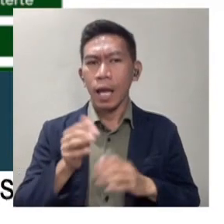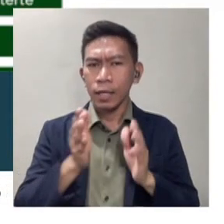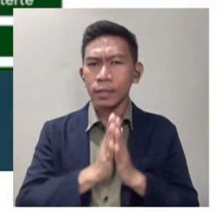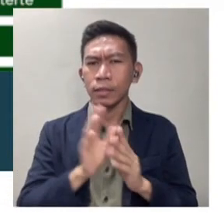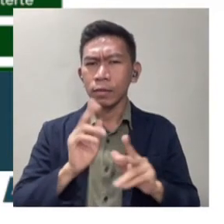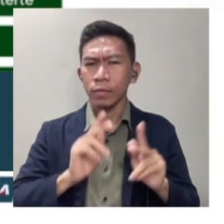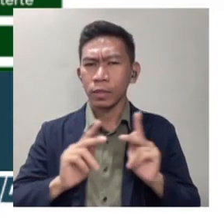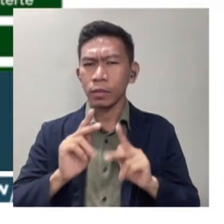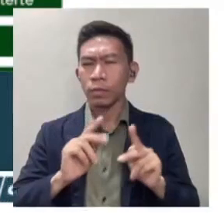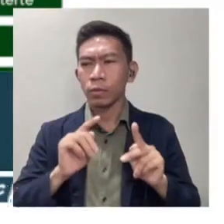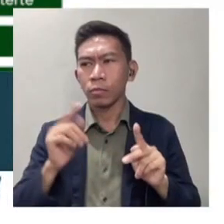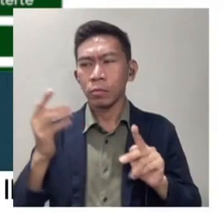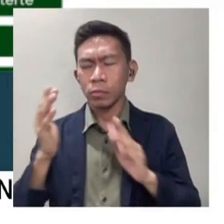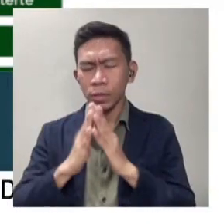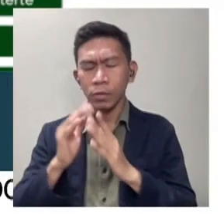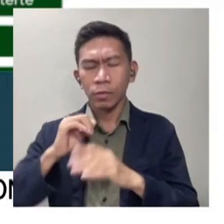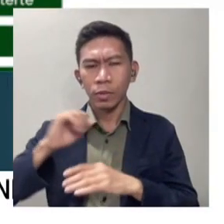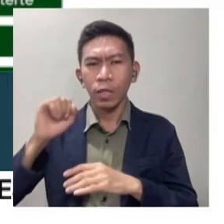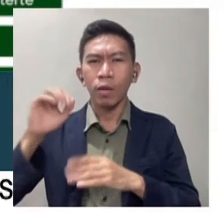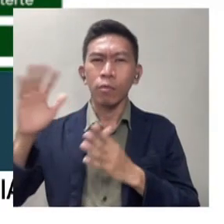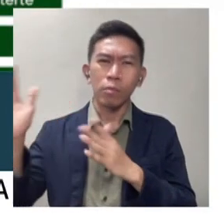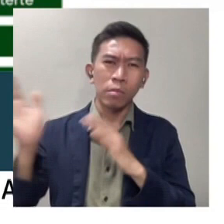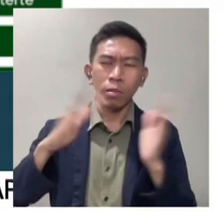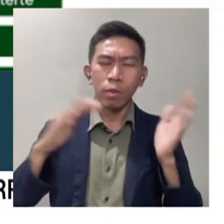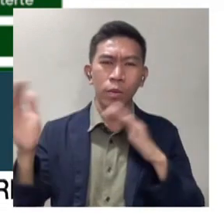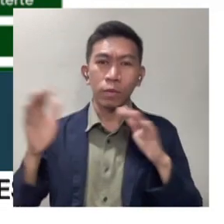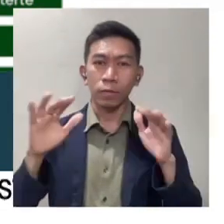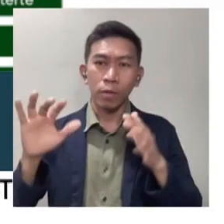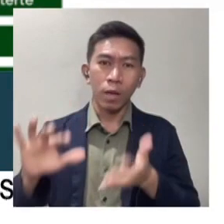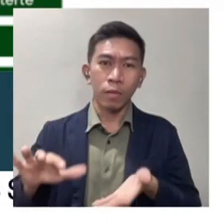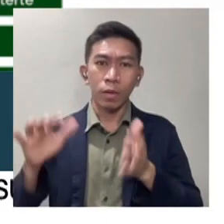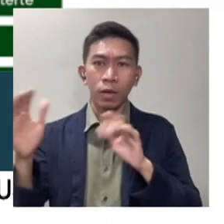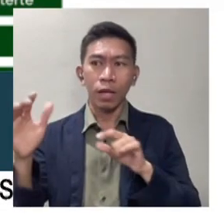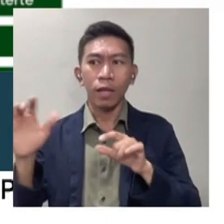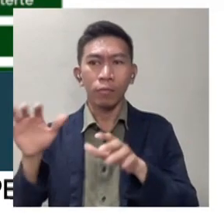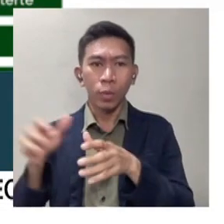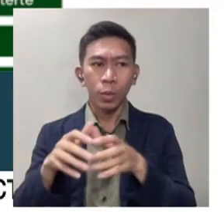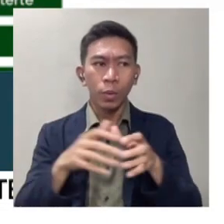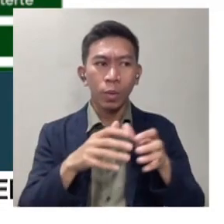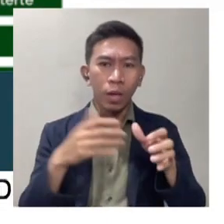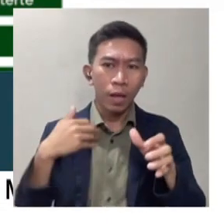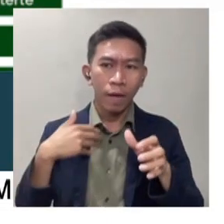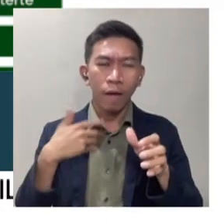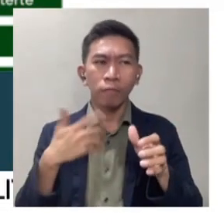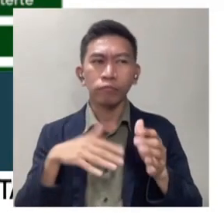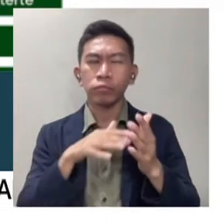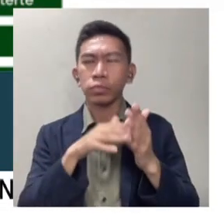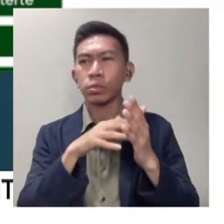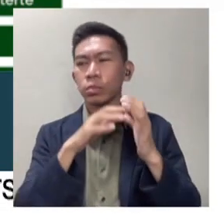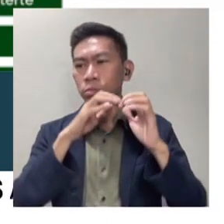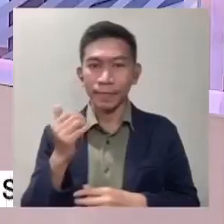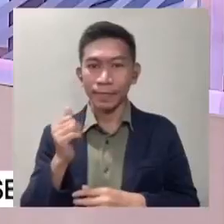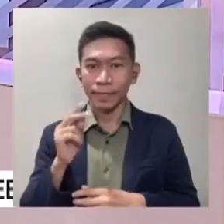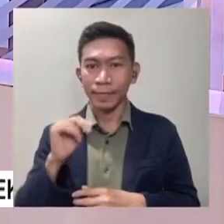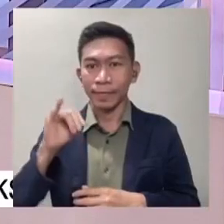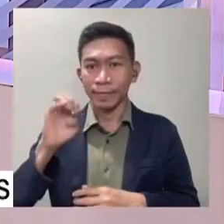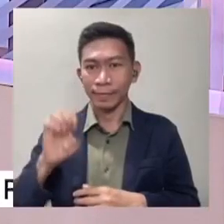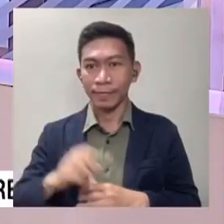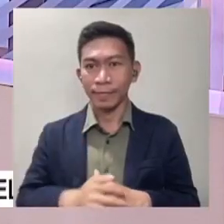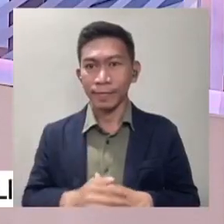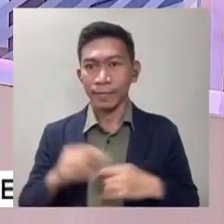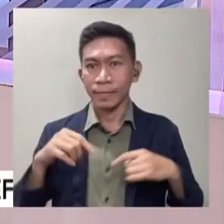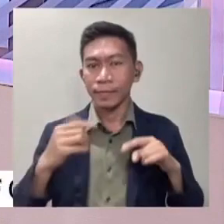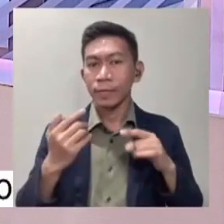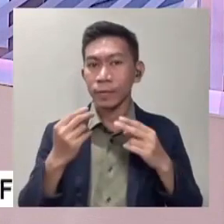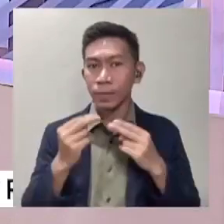against calamities, disasters, wars, and forces that may threaten our unity and cause human suffering. President Marcos